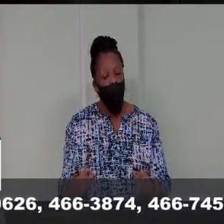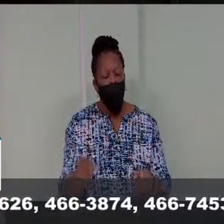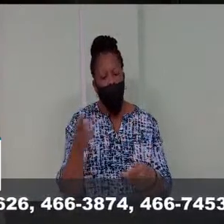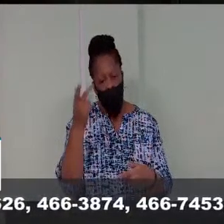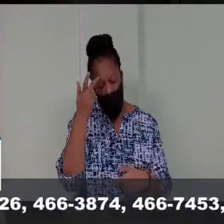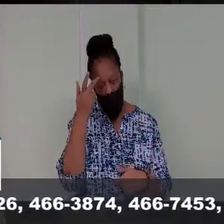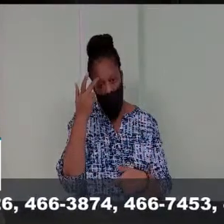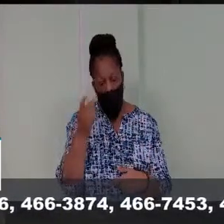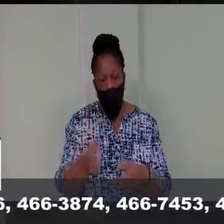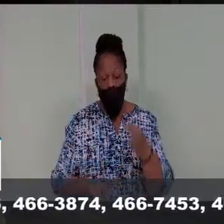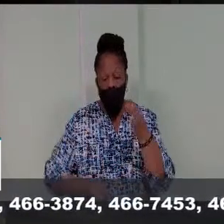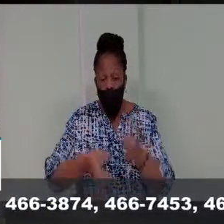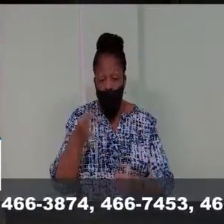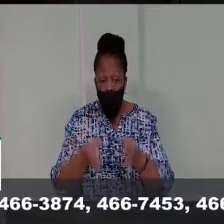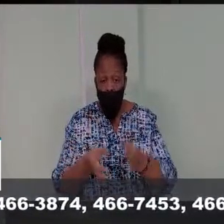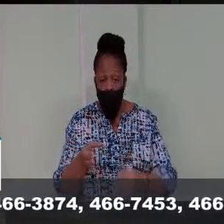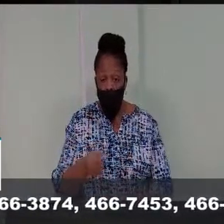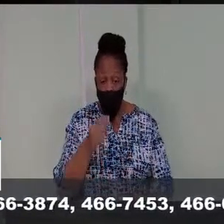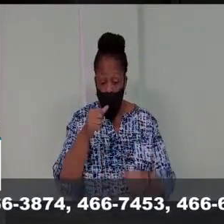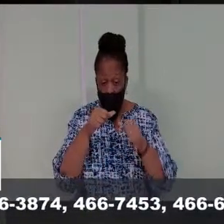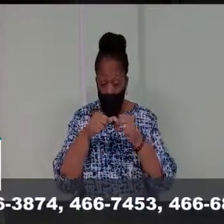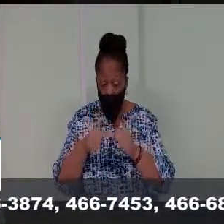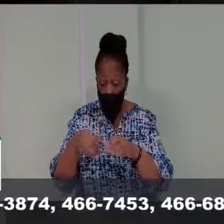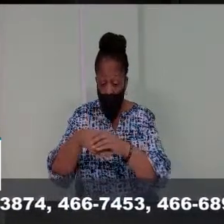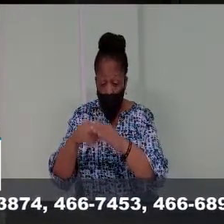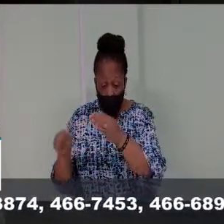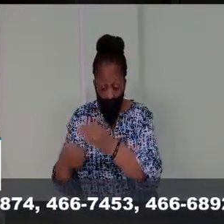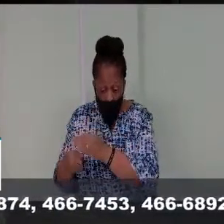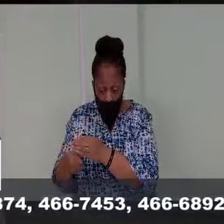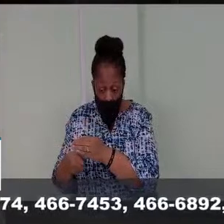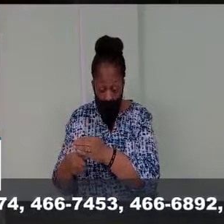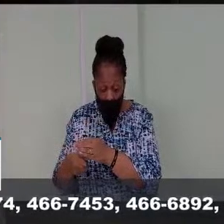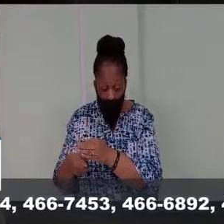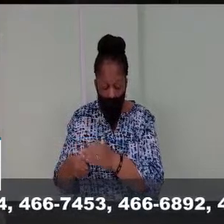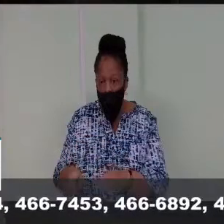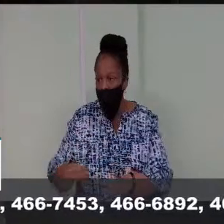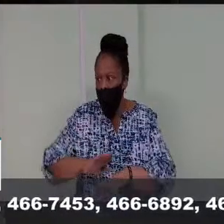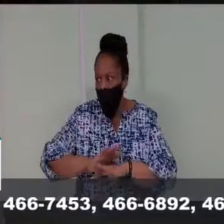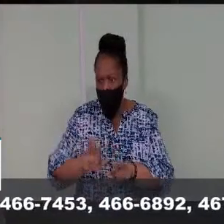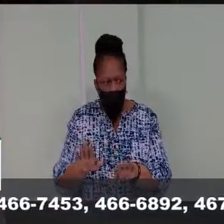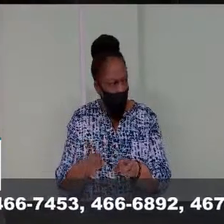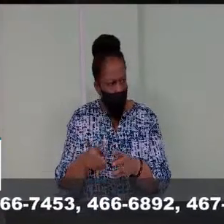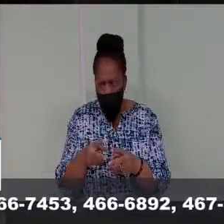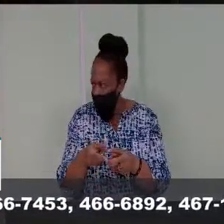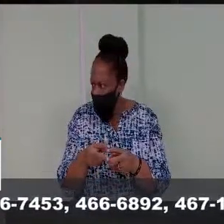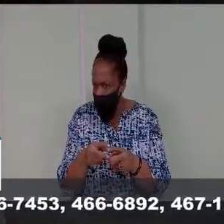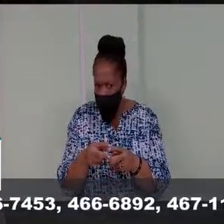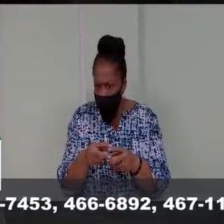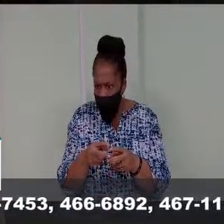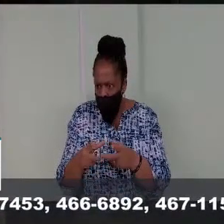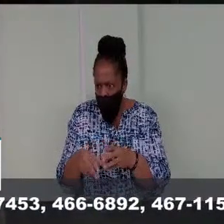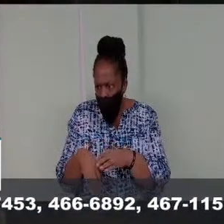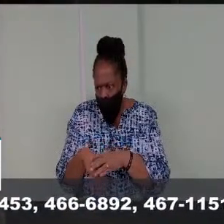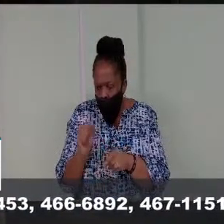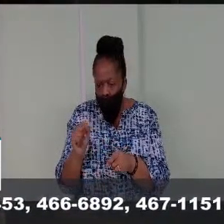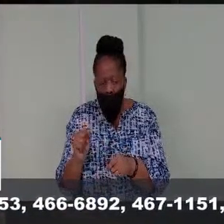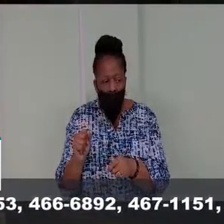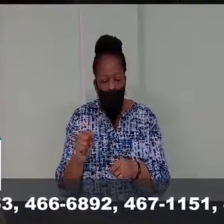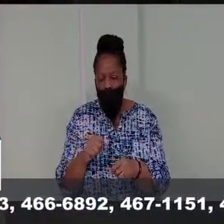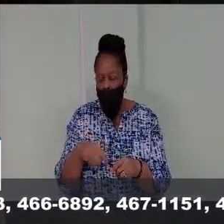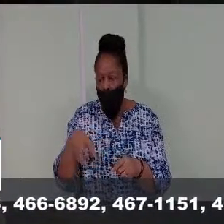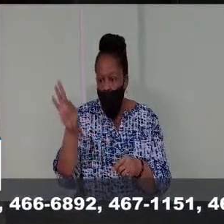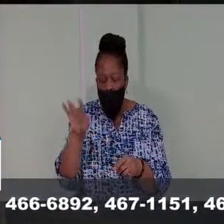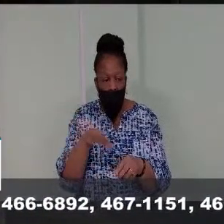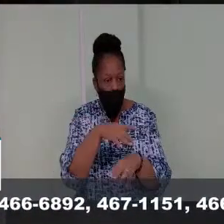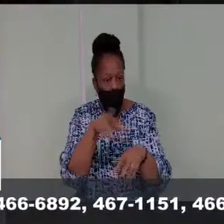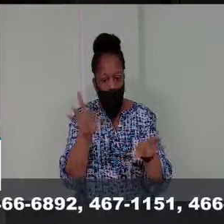not be trying to break quarantine because you're placed there because you might have the virus. And so if you have a friend who is helping to get you out of quarantine,